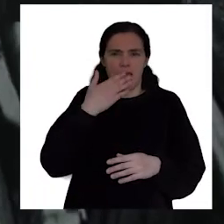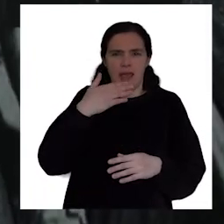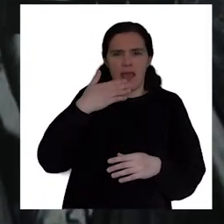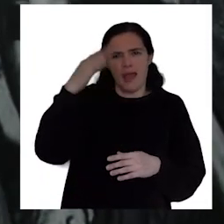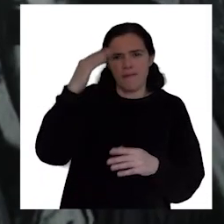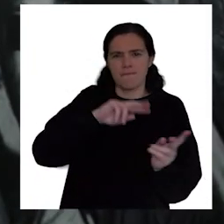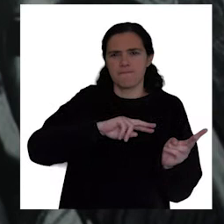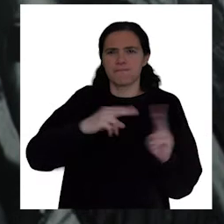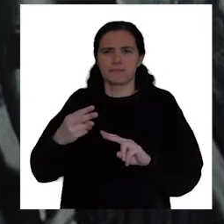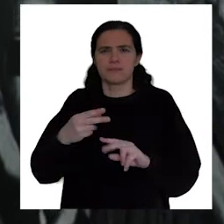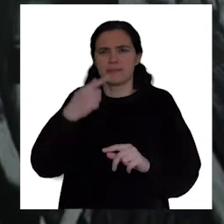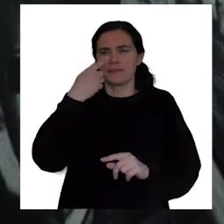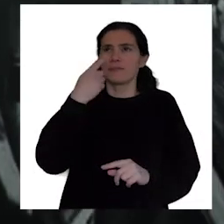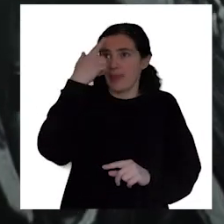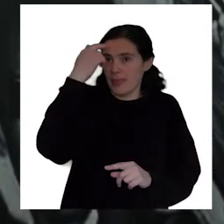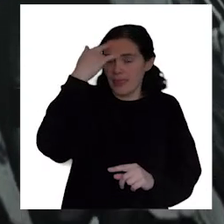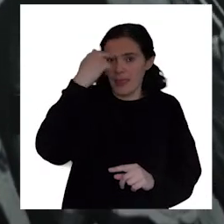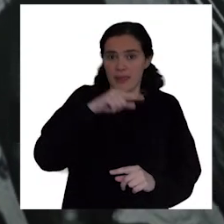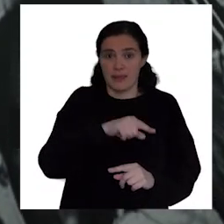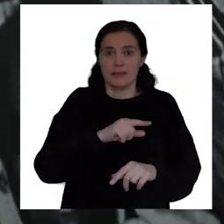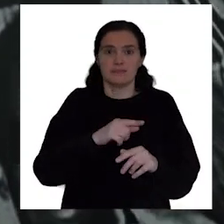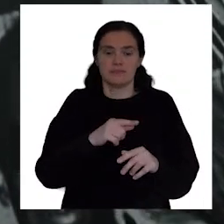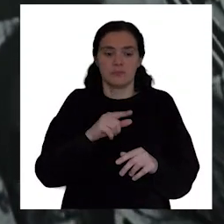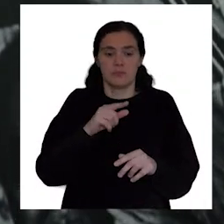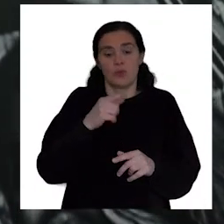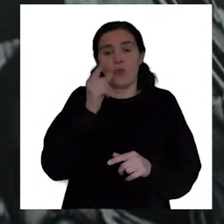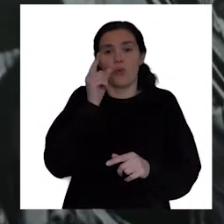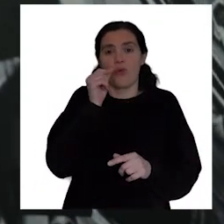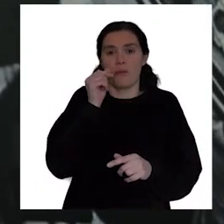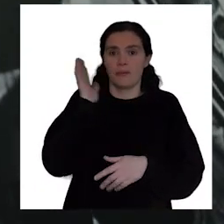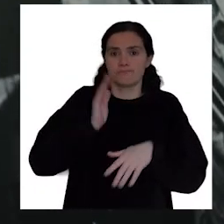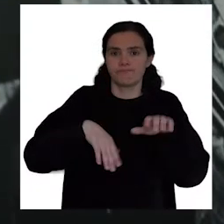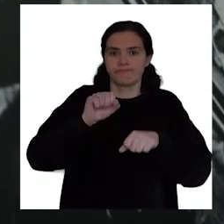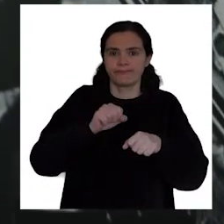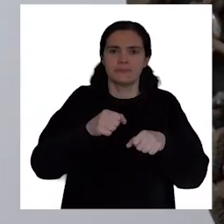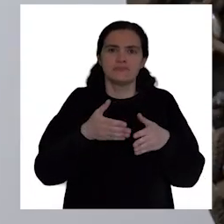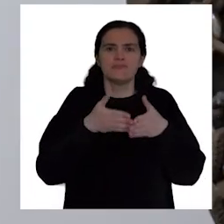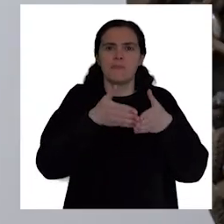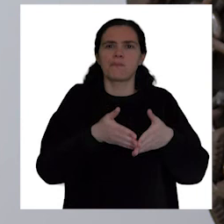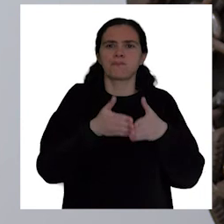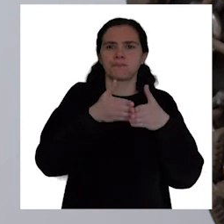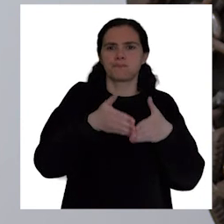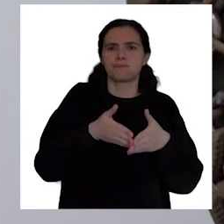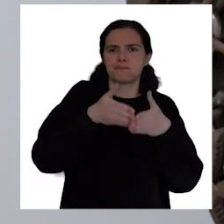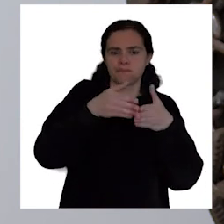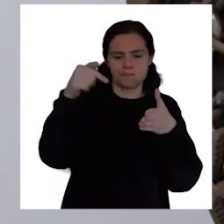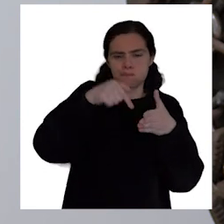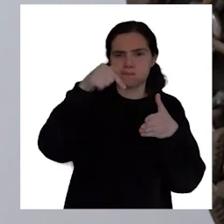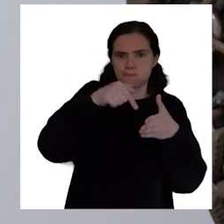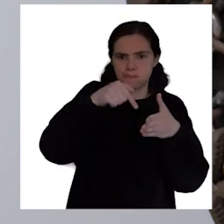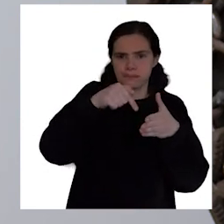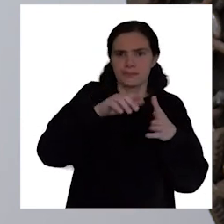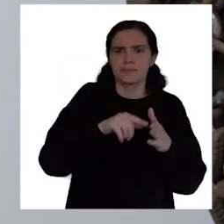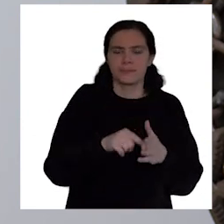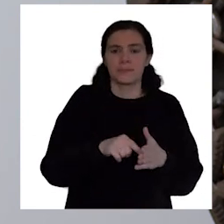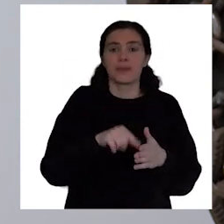is this notion that during the slave trade, when the slaves were in the